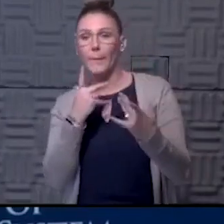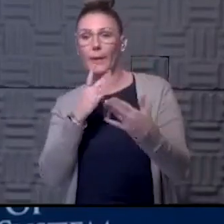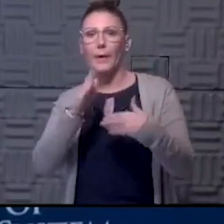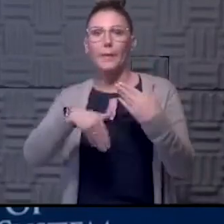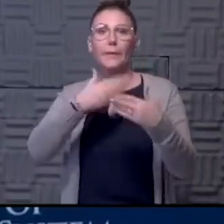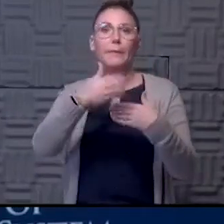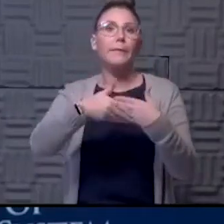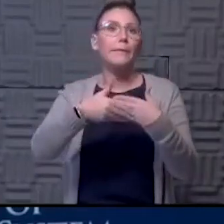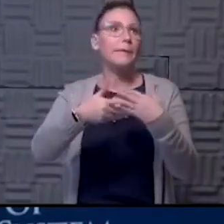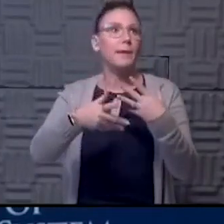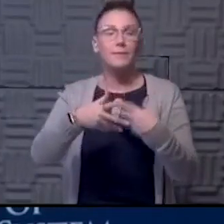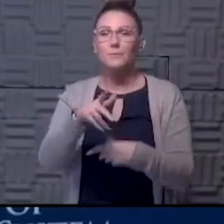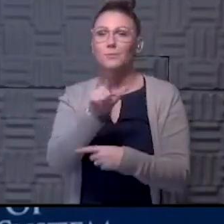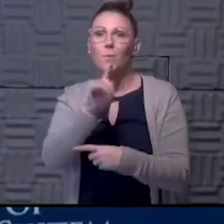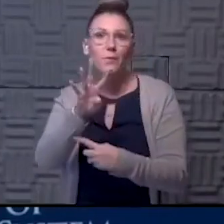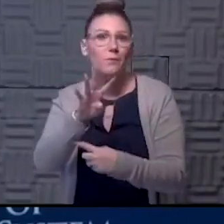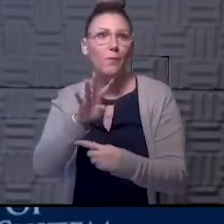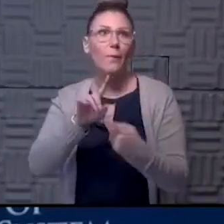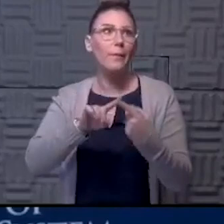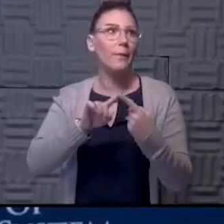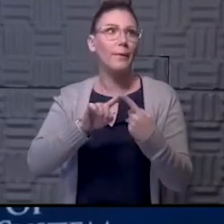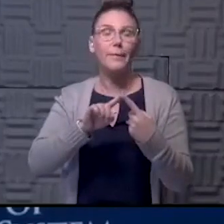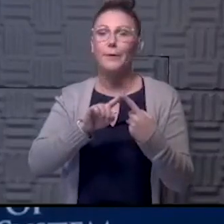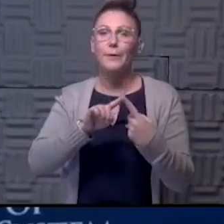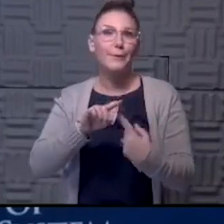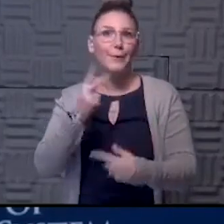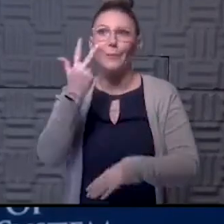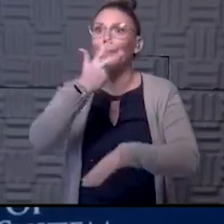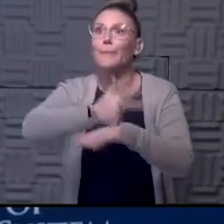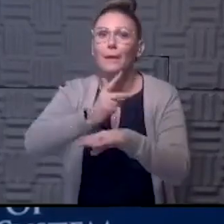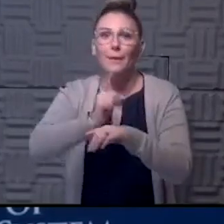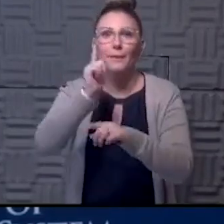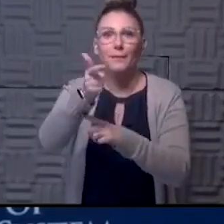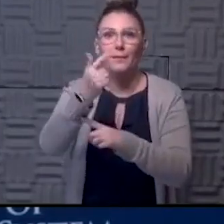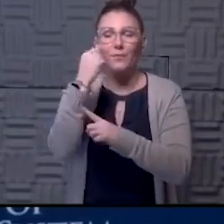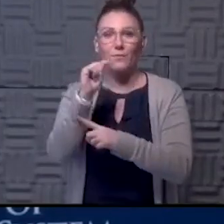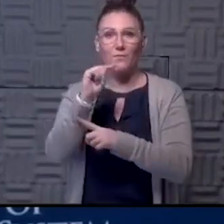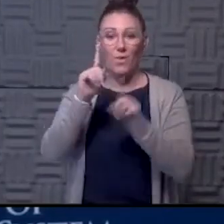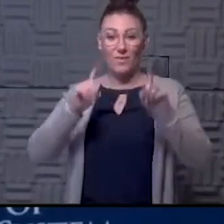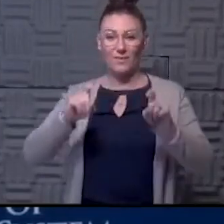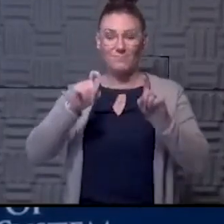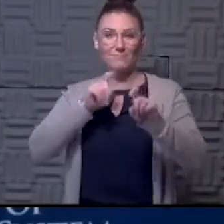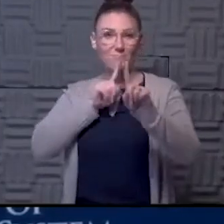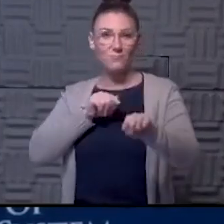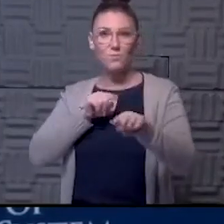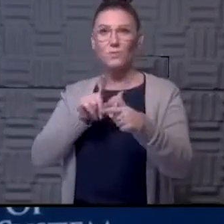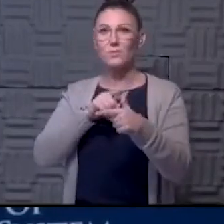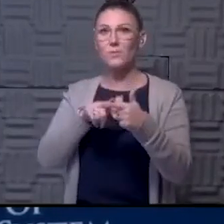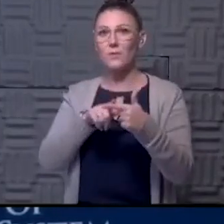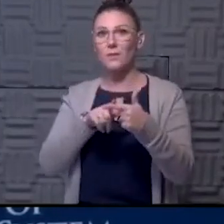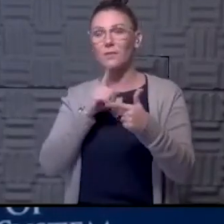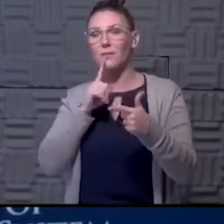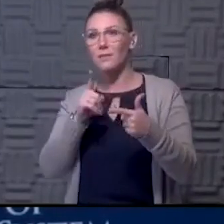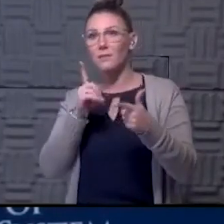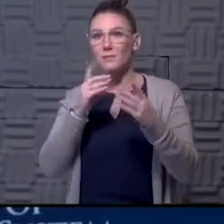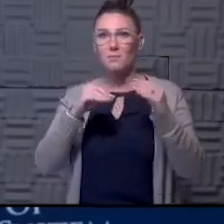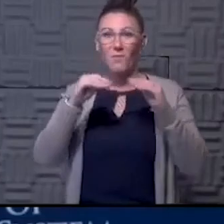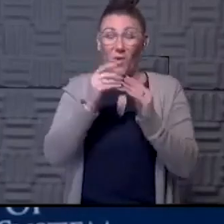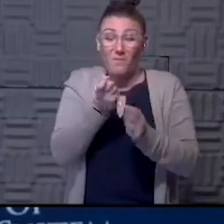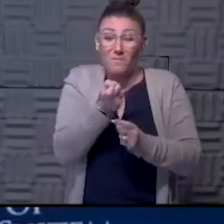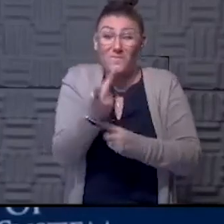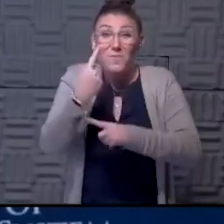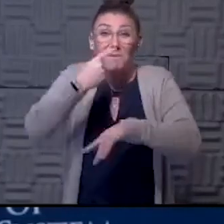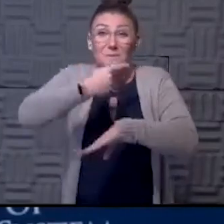24, 72 hours longer for that test result to come in. So you're really getting into just a few